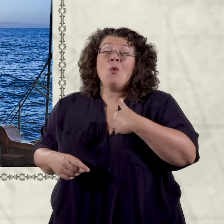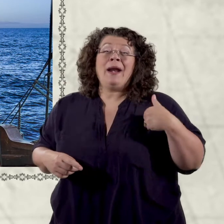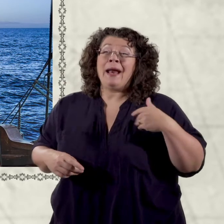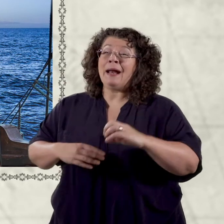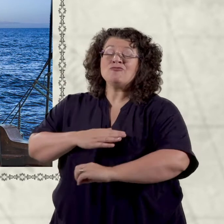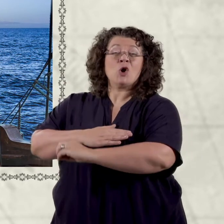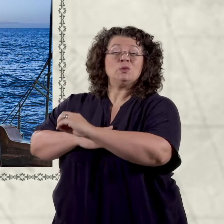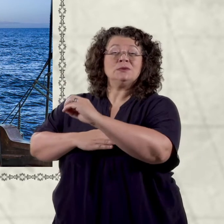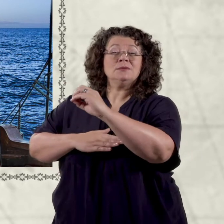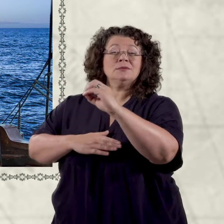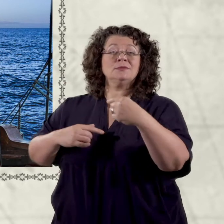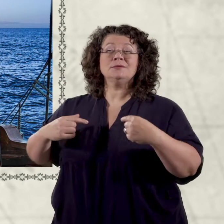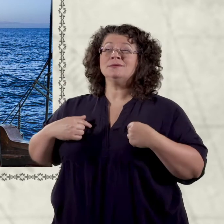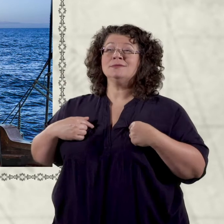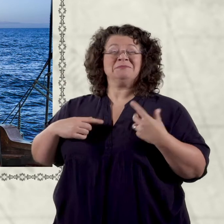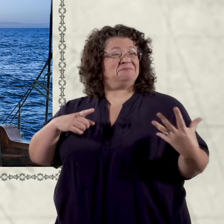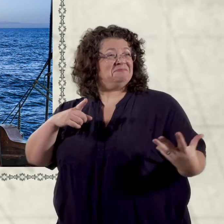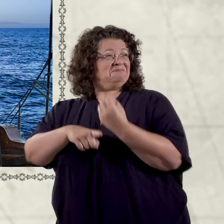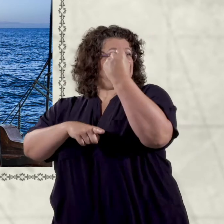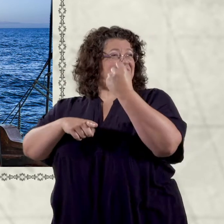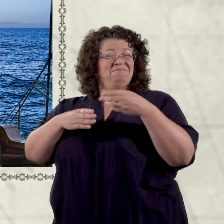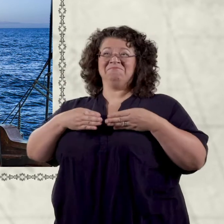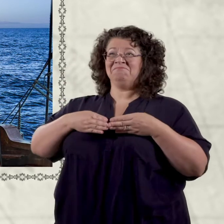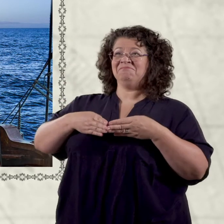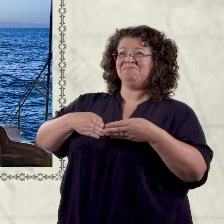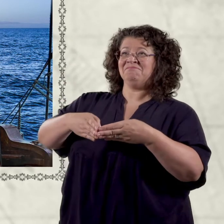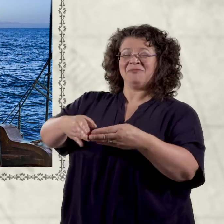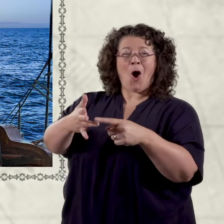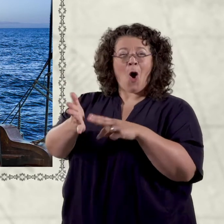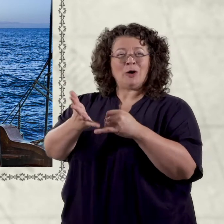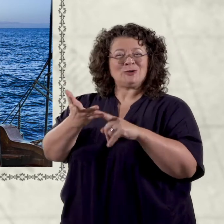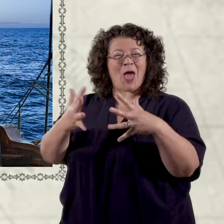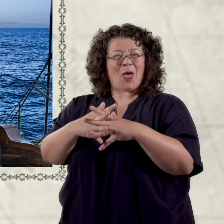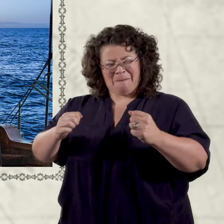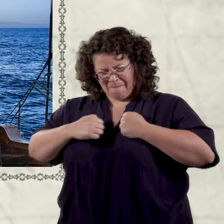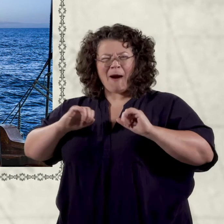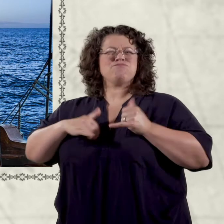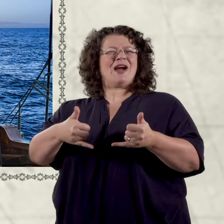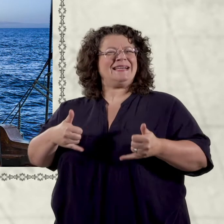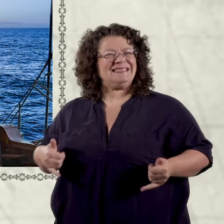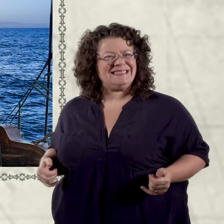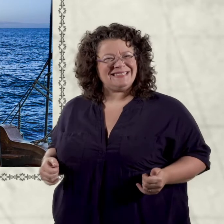I had the Onslow as my prize.